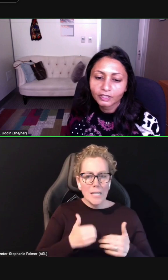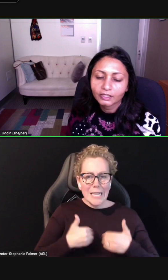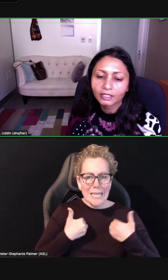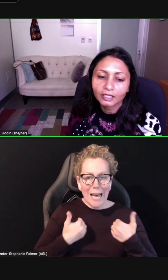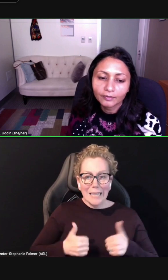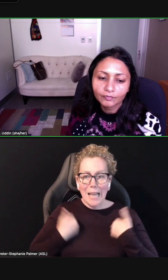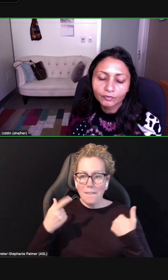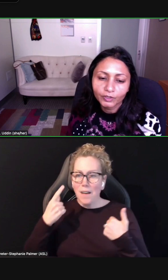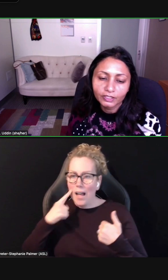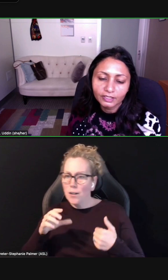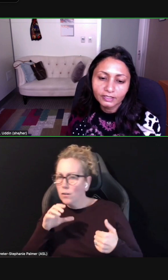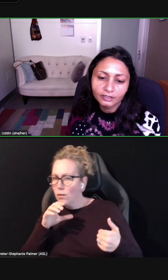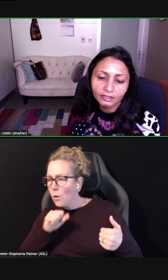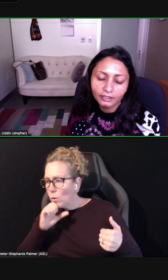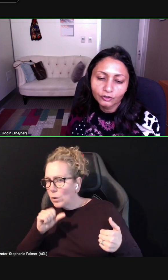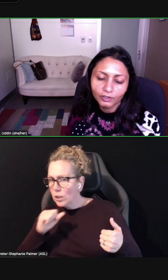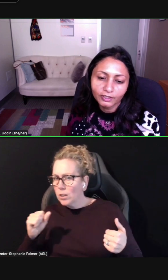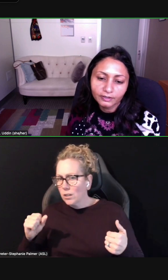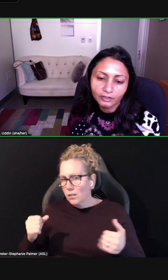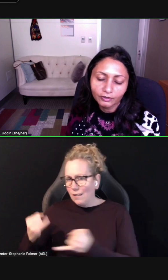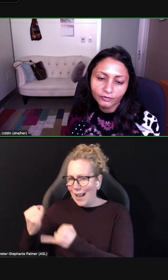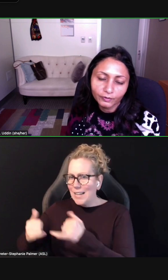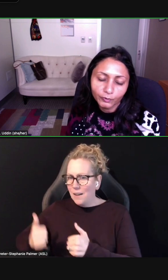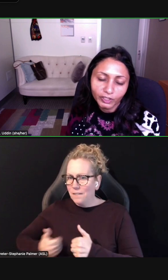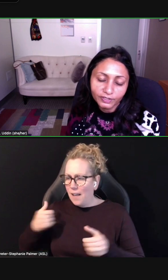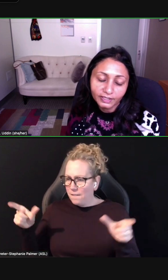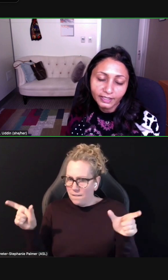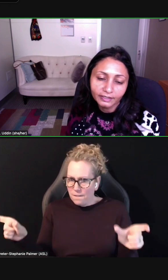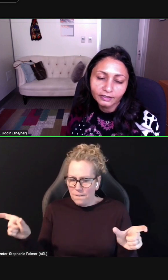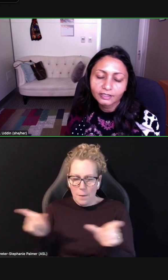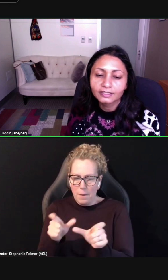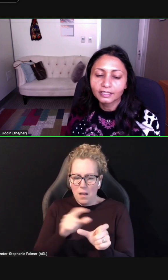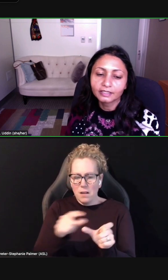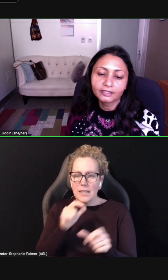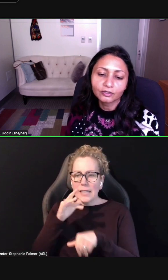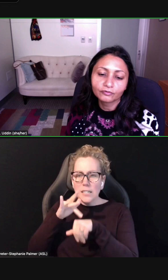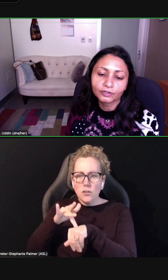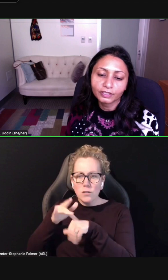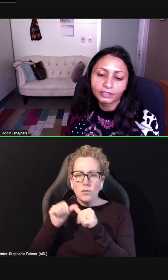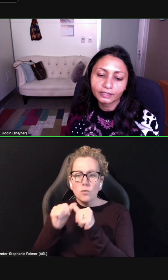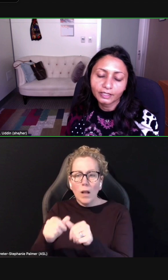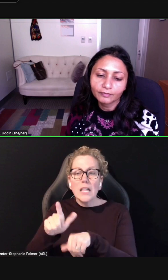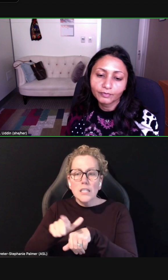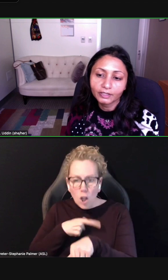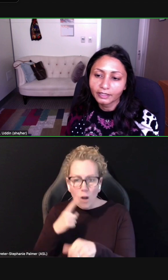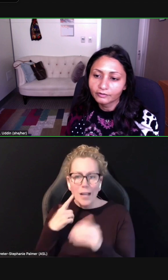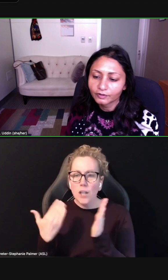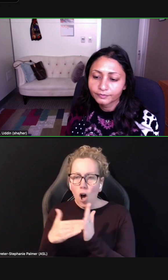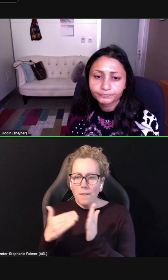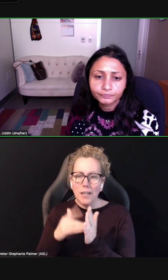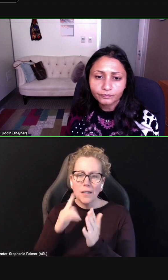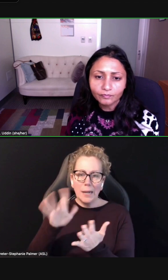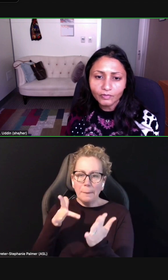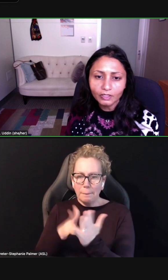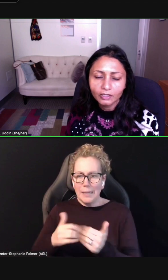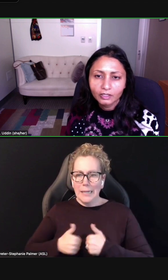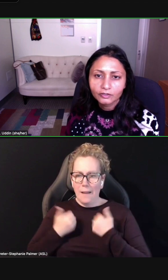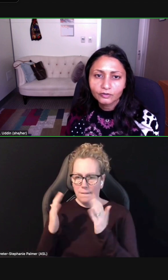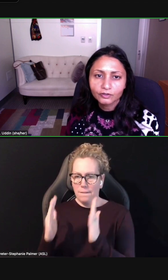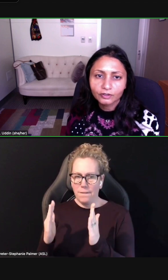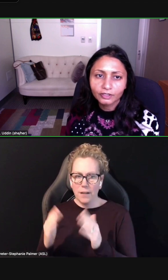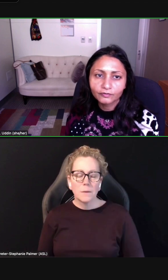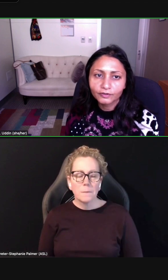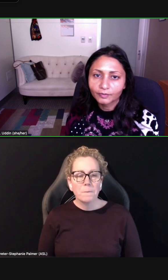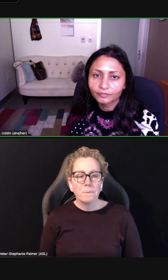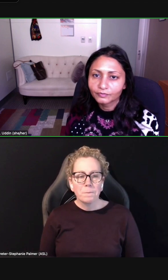life, but it doesn't dwell as long, or we don't see that state as often in midlife.